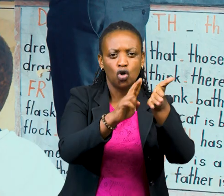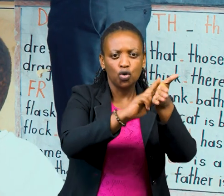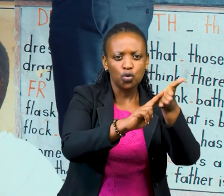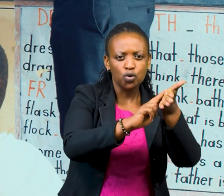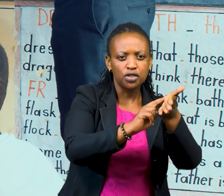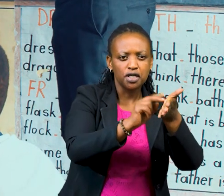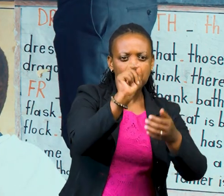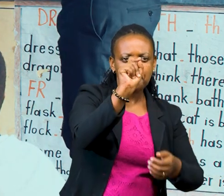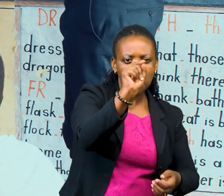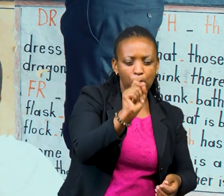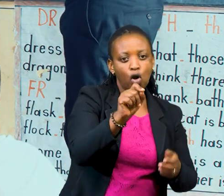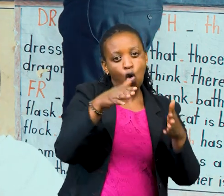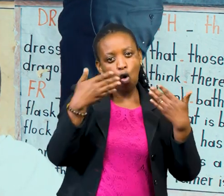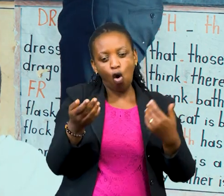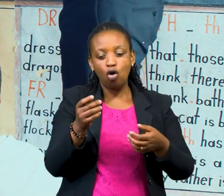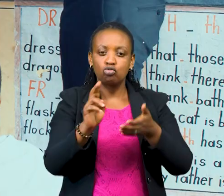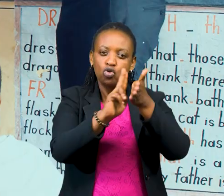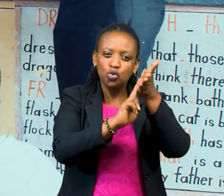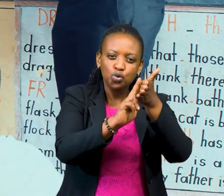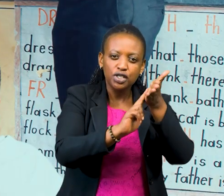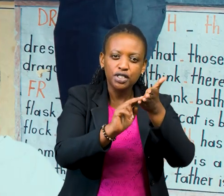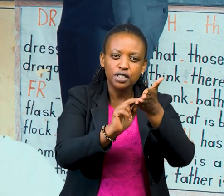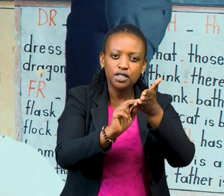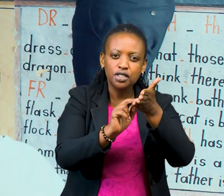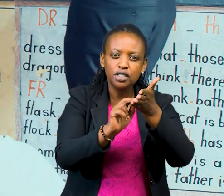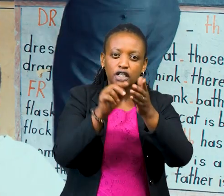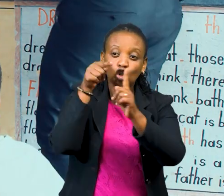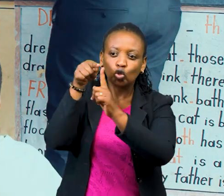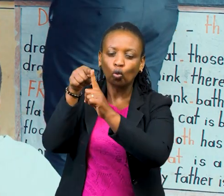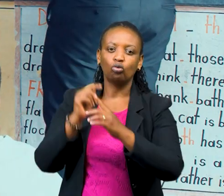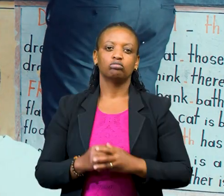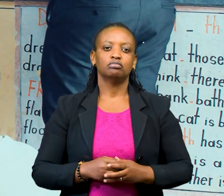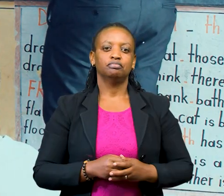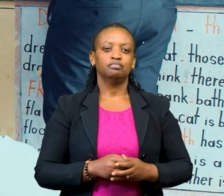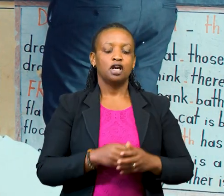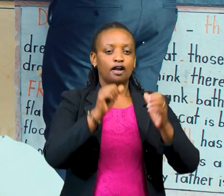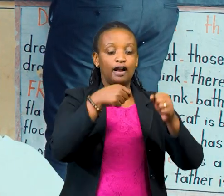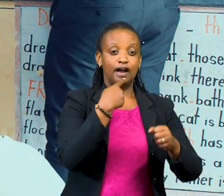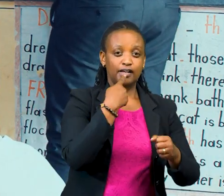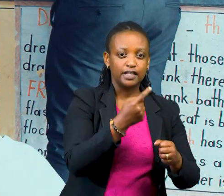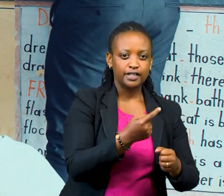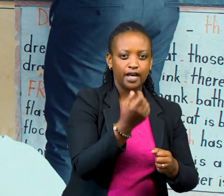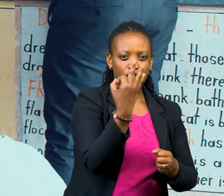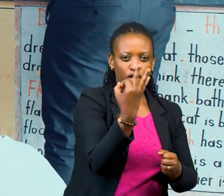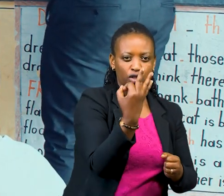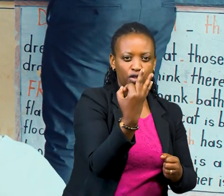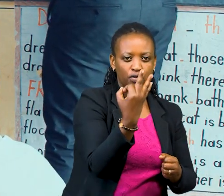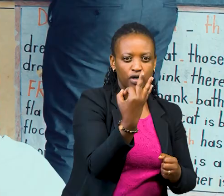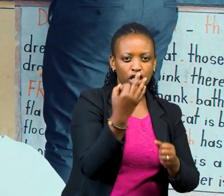using colons or by using the word 2. So you can say